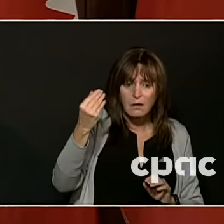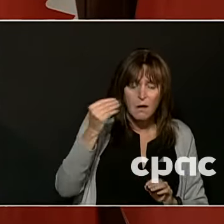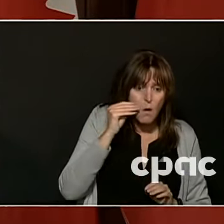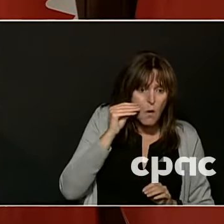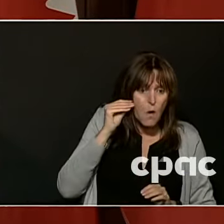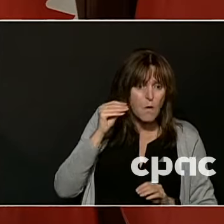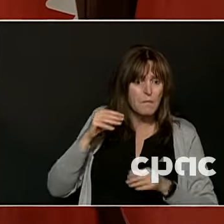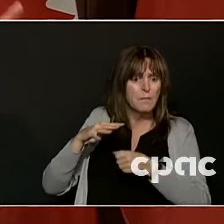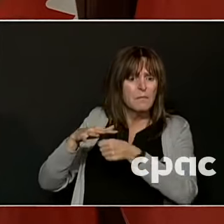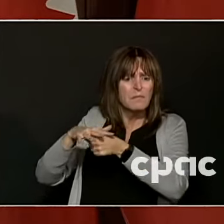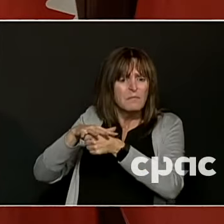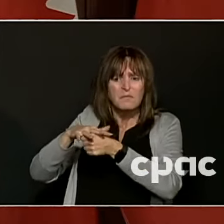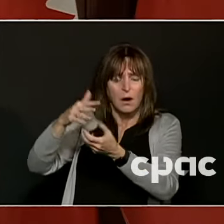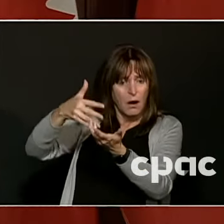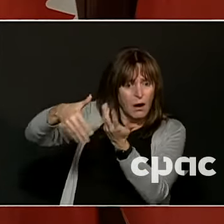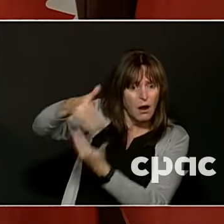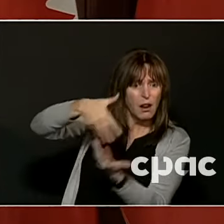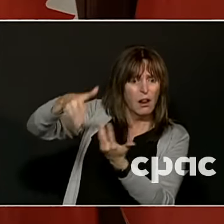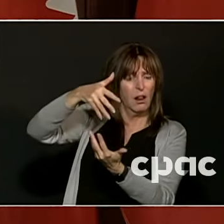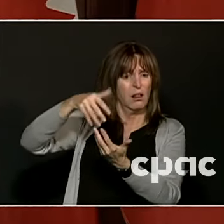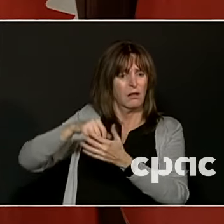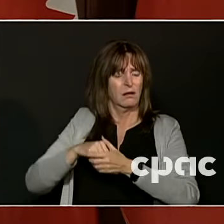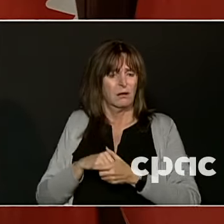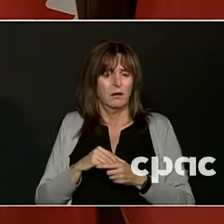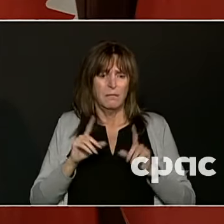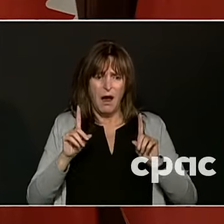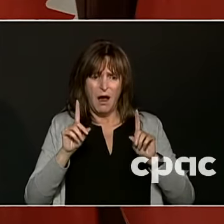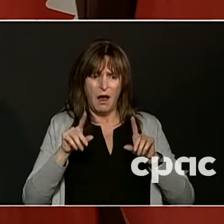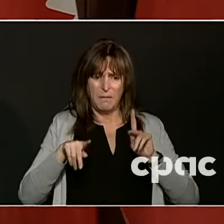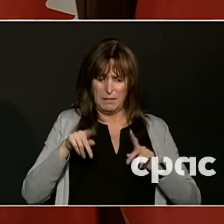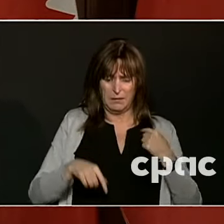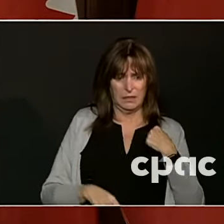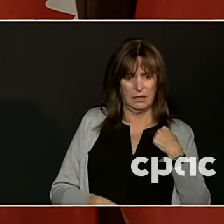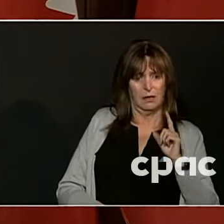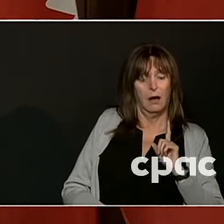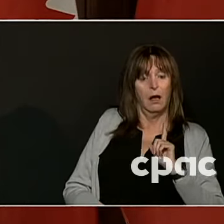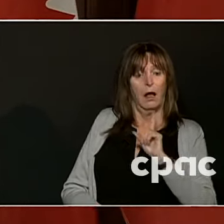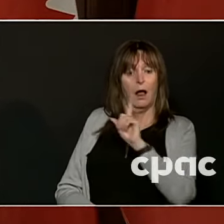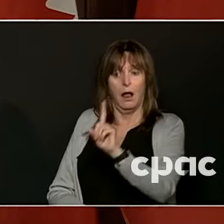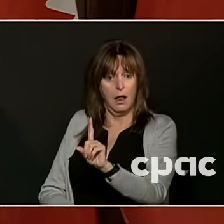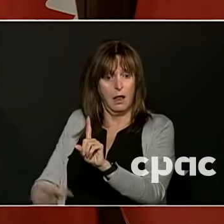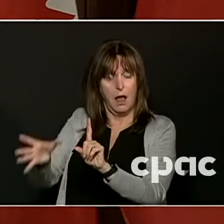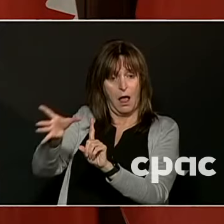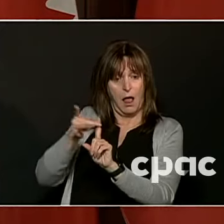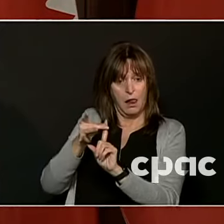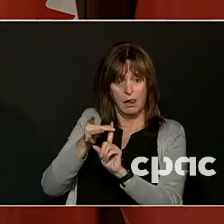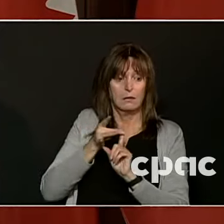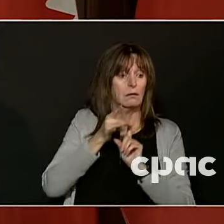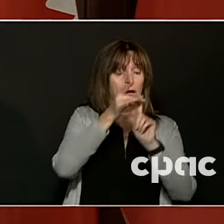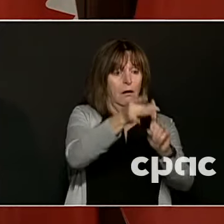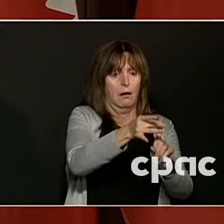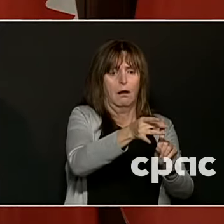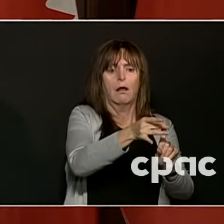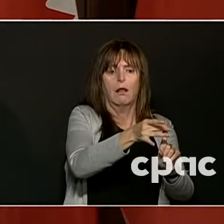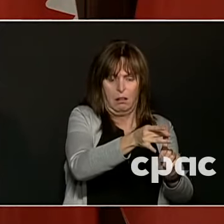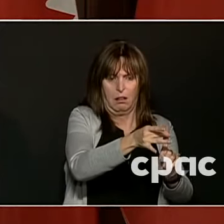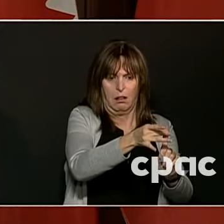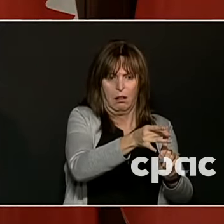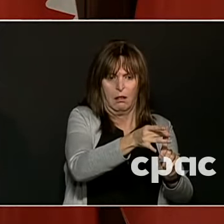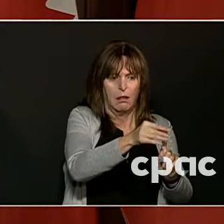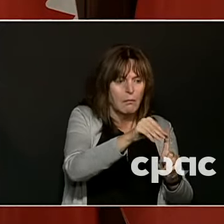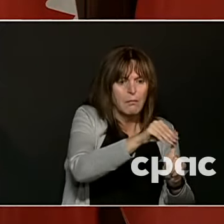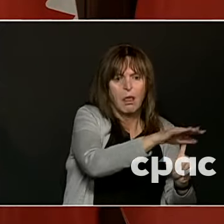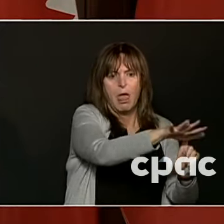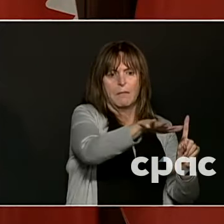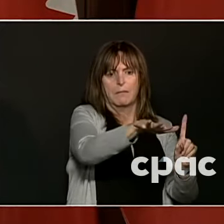location. But it's people bringing the infection into that social setting, and then that may be where the